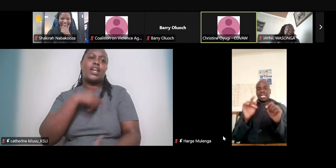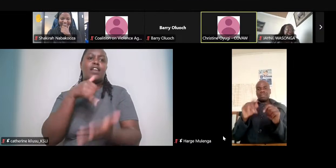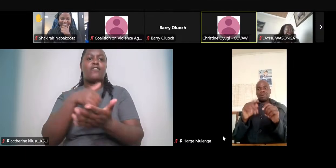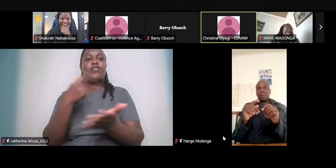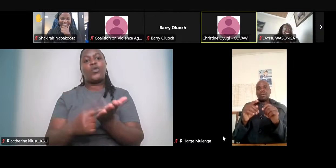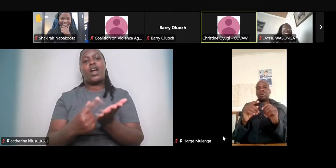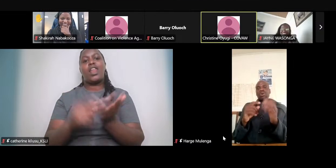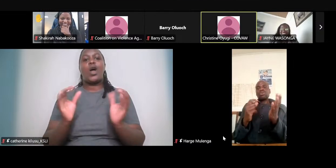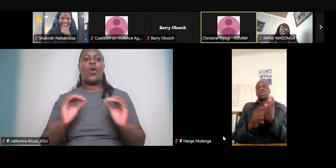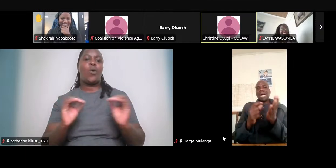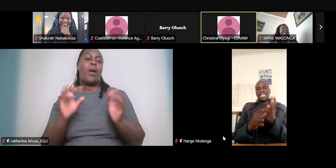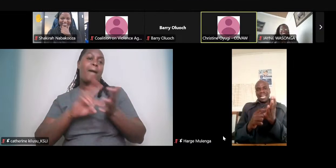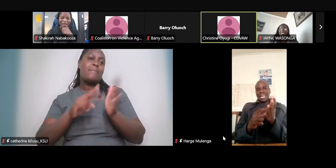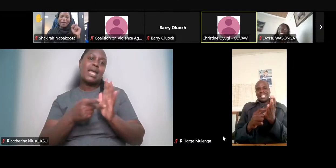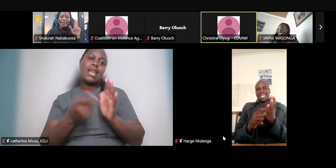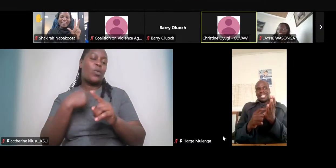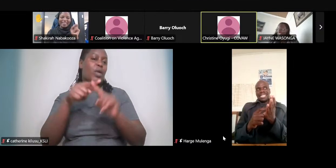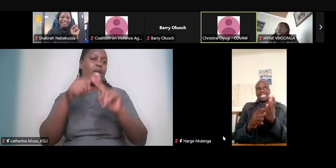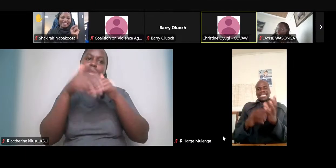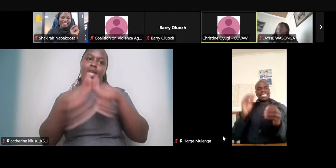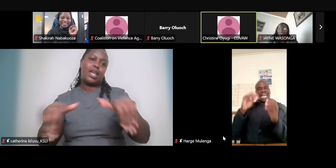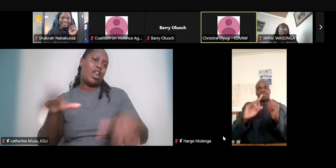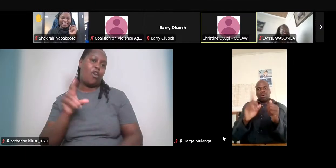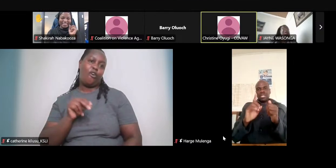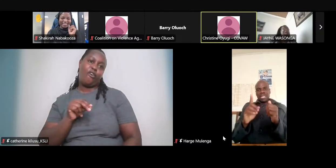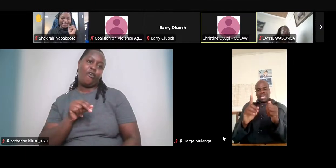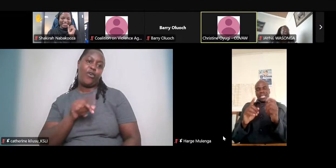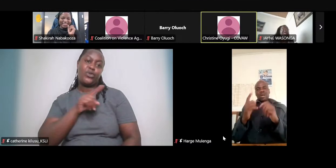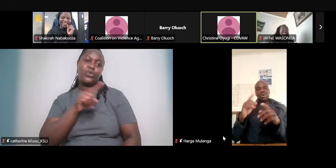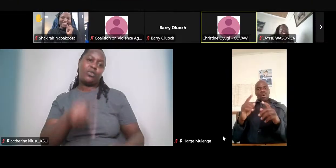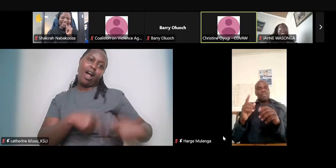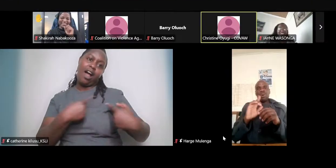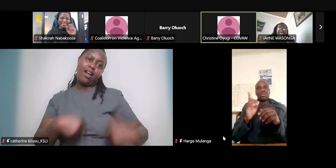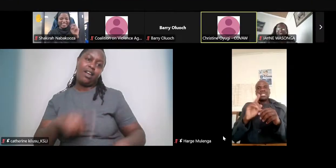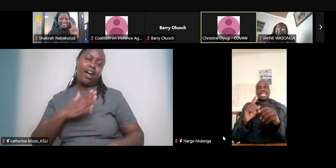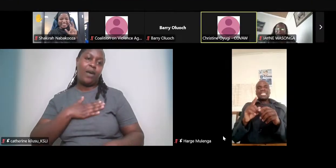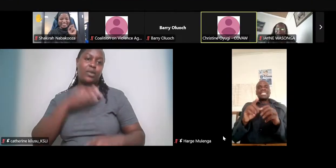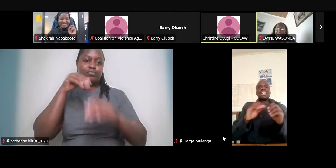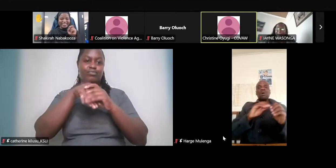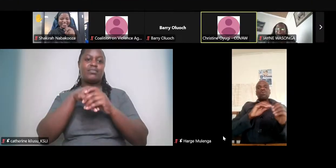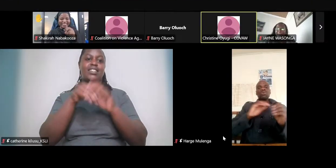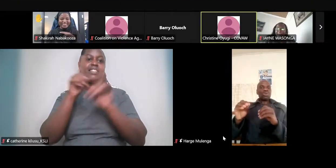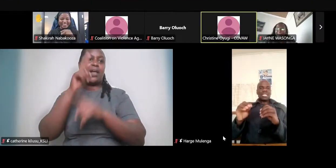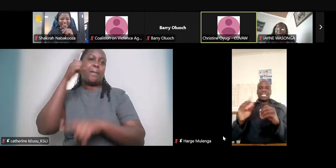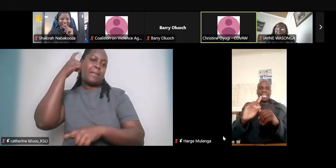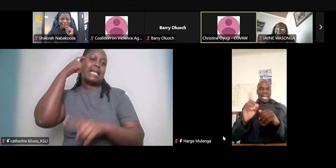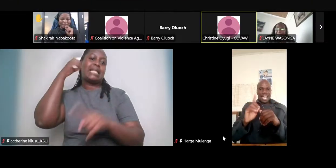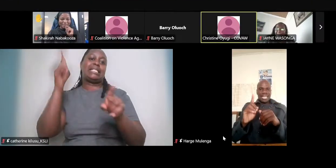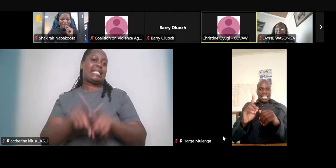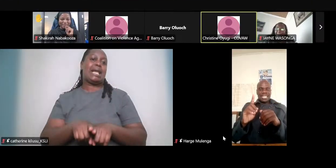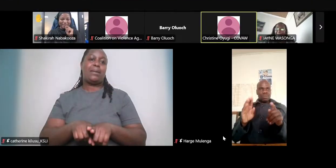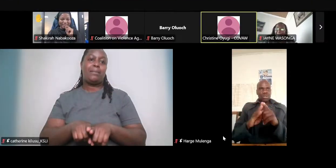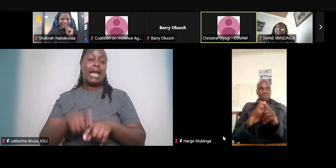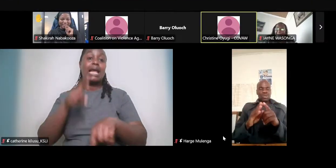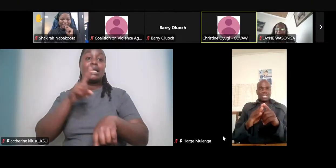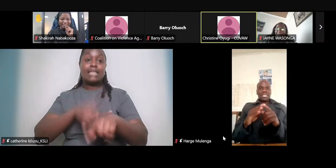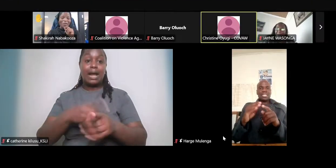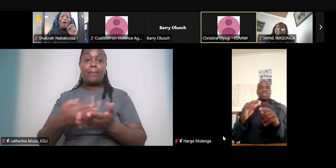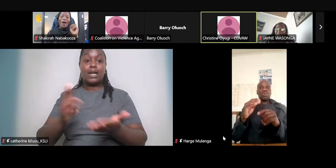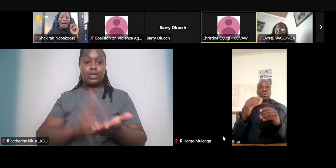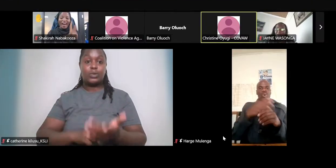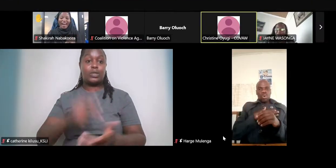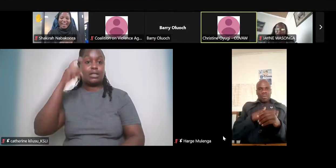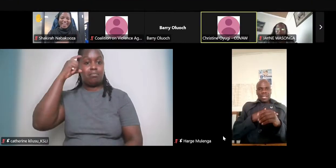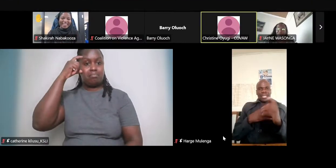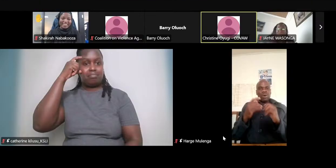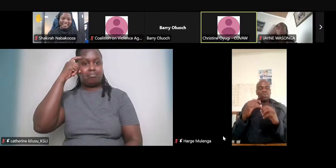doesn't leave you out. You're still in our hearts, you're still in our mind. And when resources allow, we'll extend our tentacles